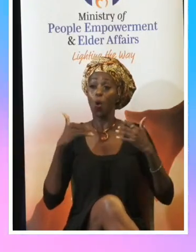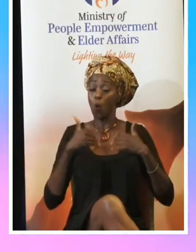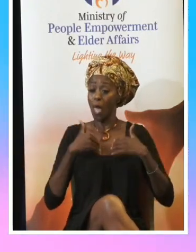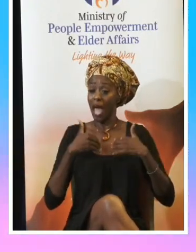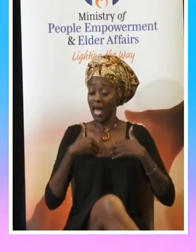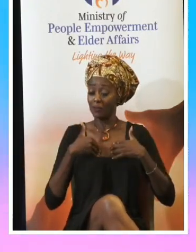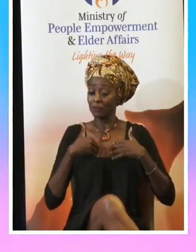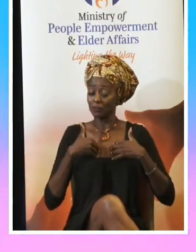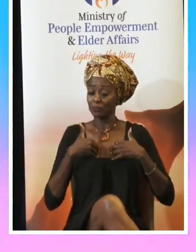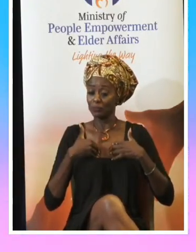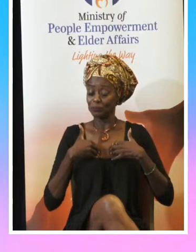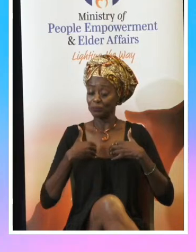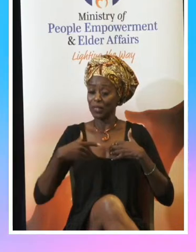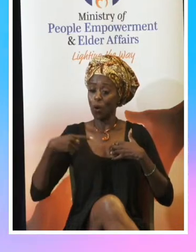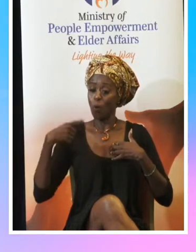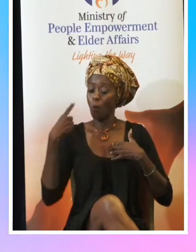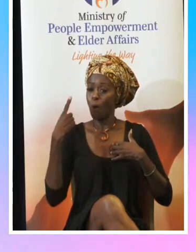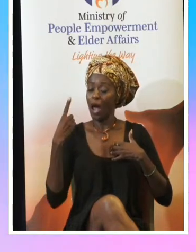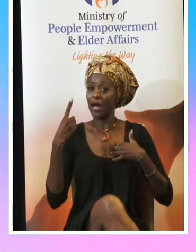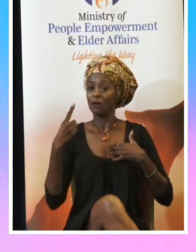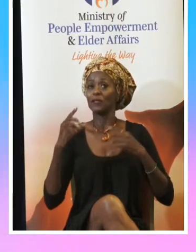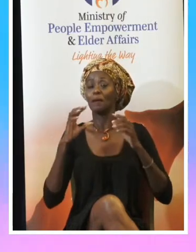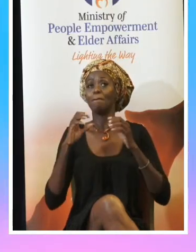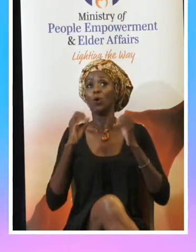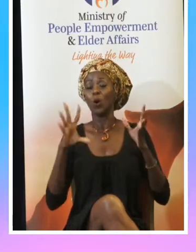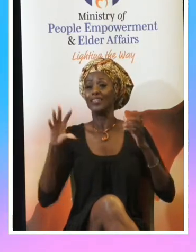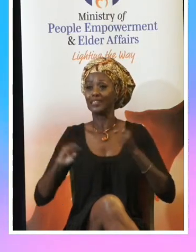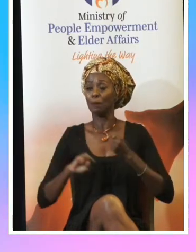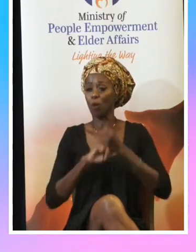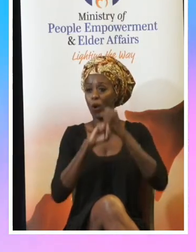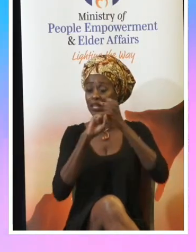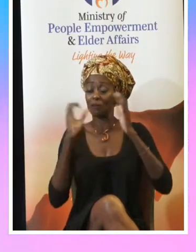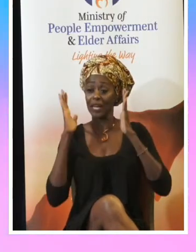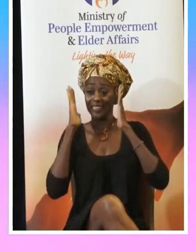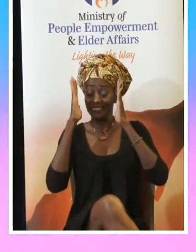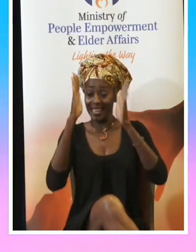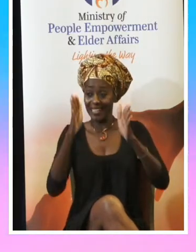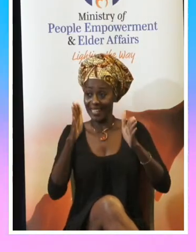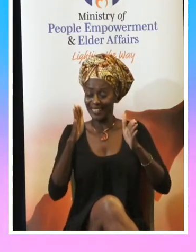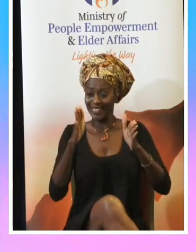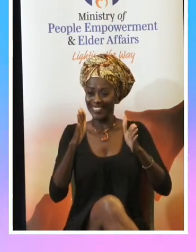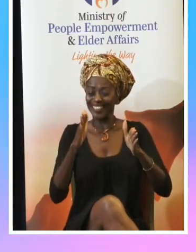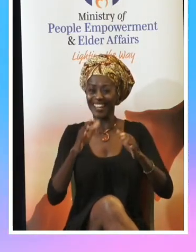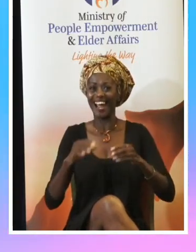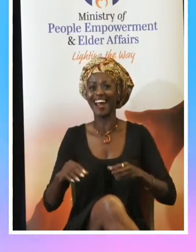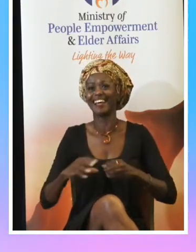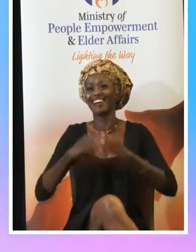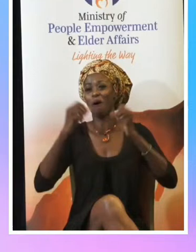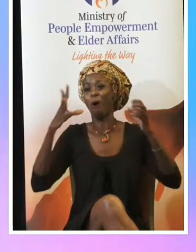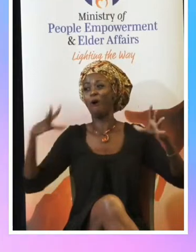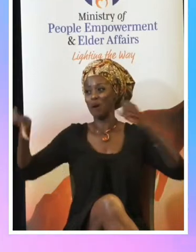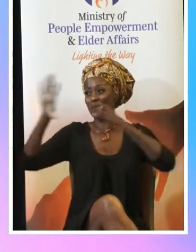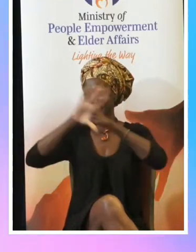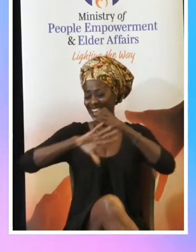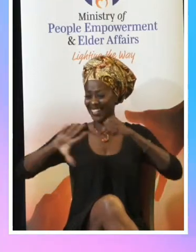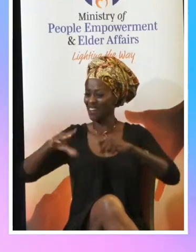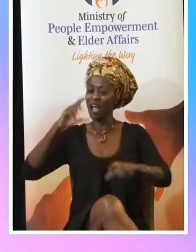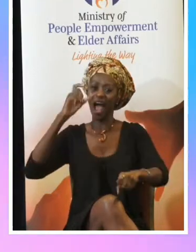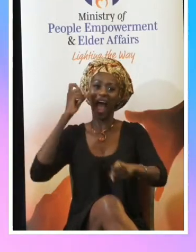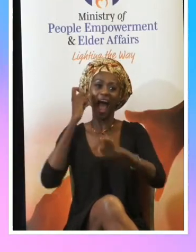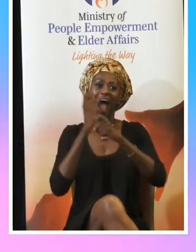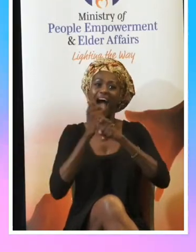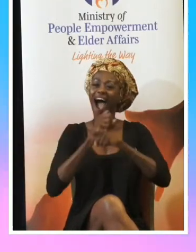dedicated, loving, supportive, overprotective, hardworking. Did I